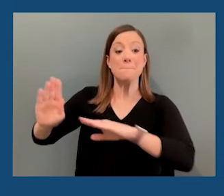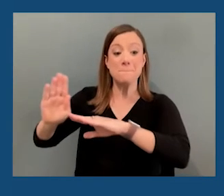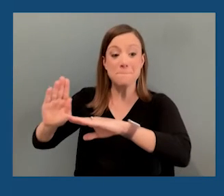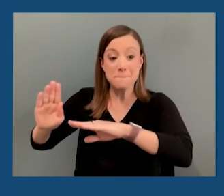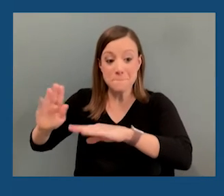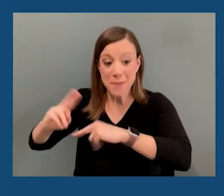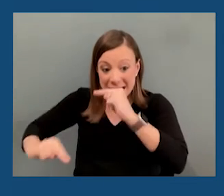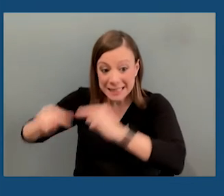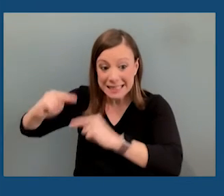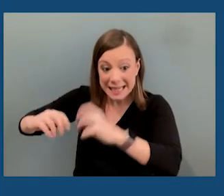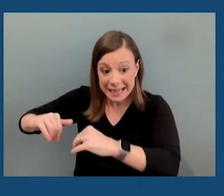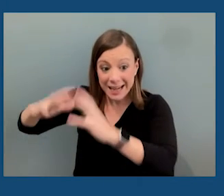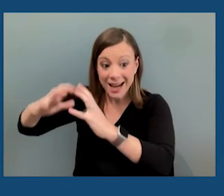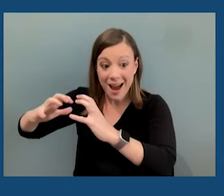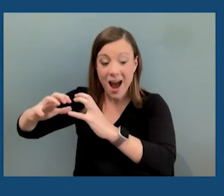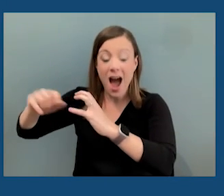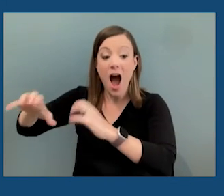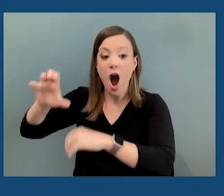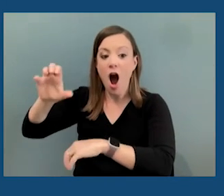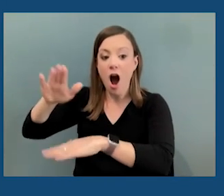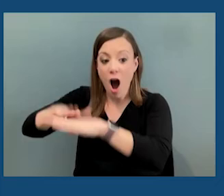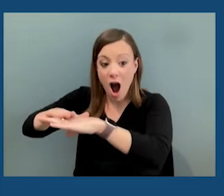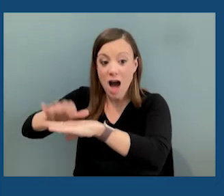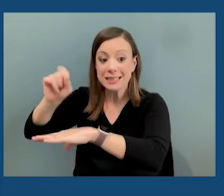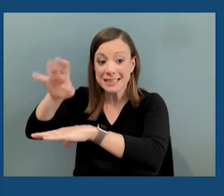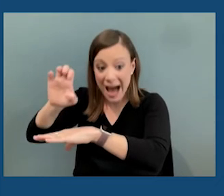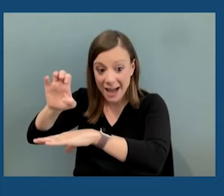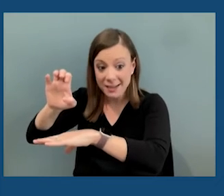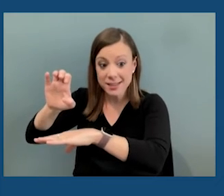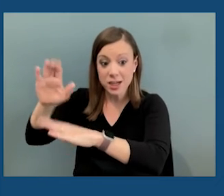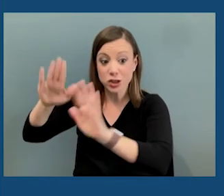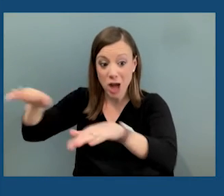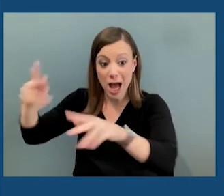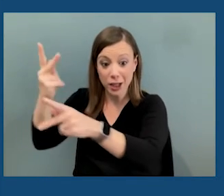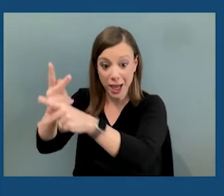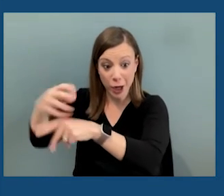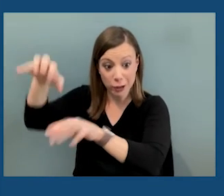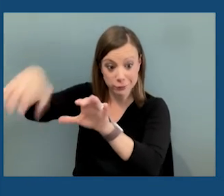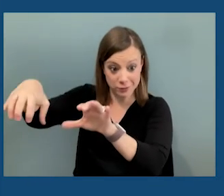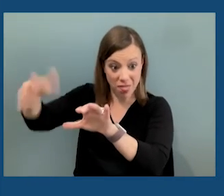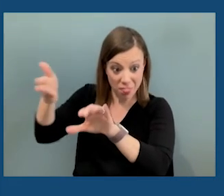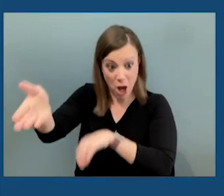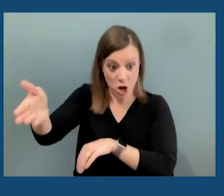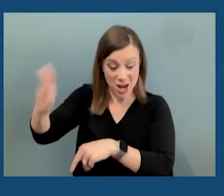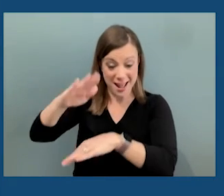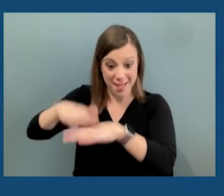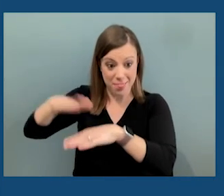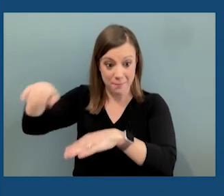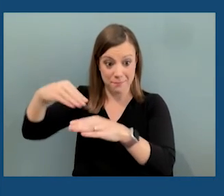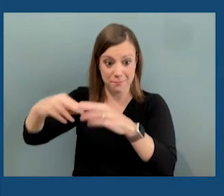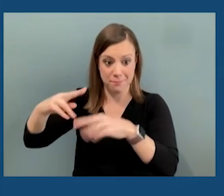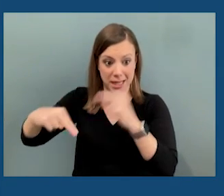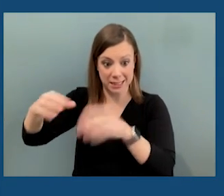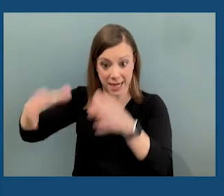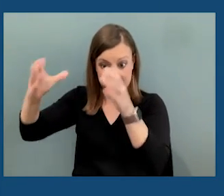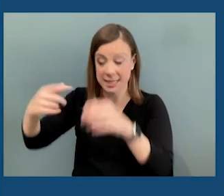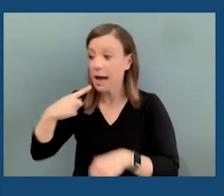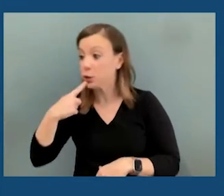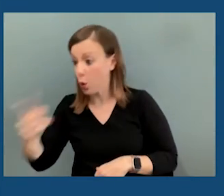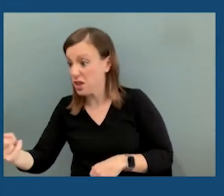they get it. They knew that this is how they're going to attract the talent. I told them so, and you will do this, and they are.